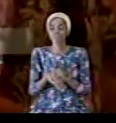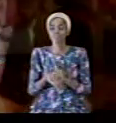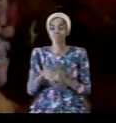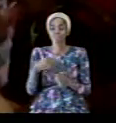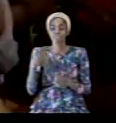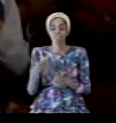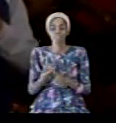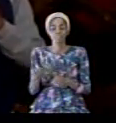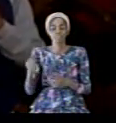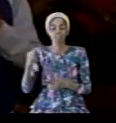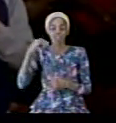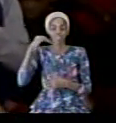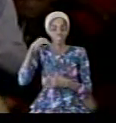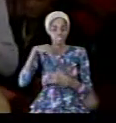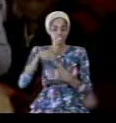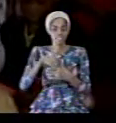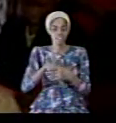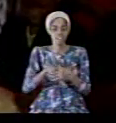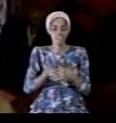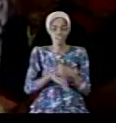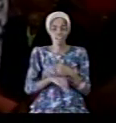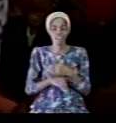Sing it from the